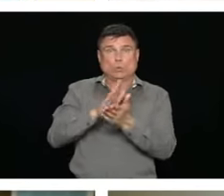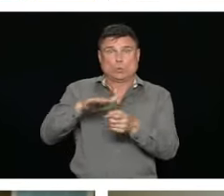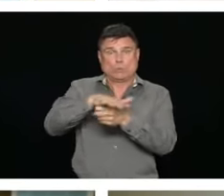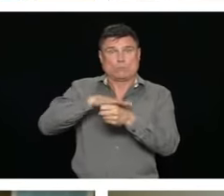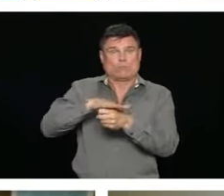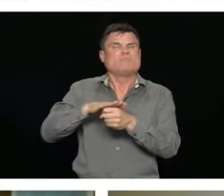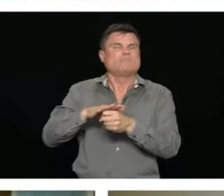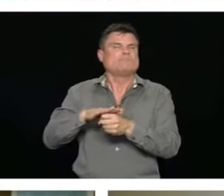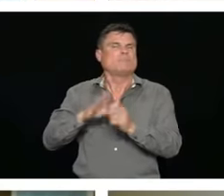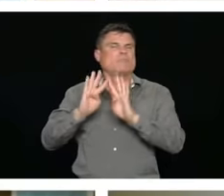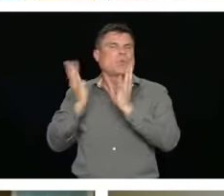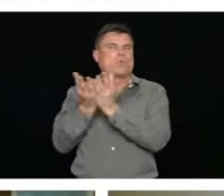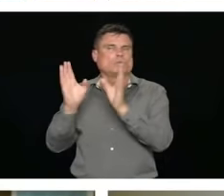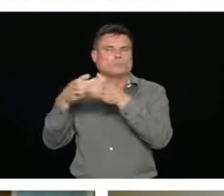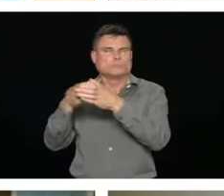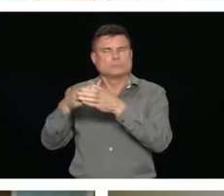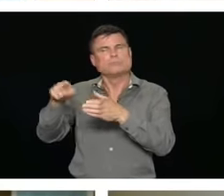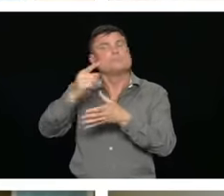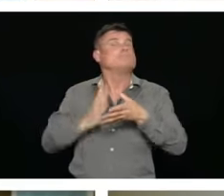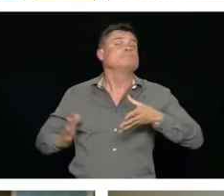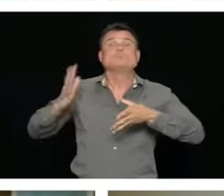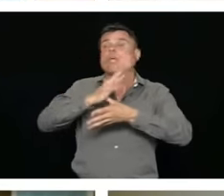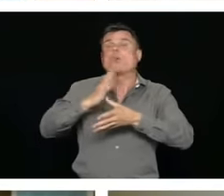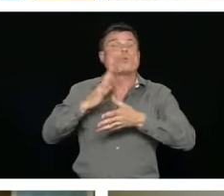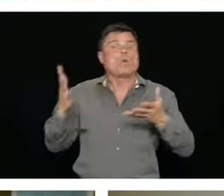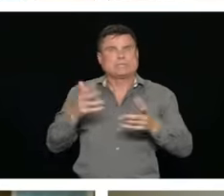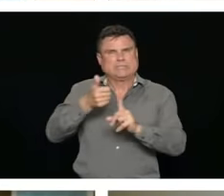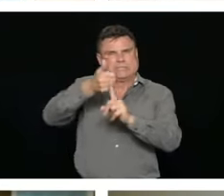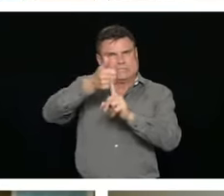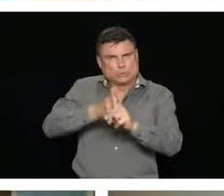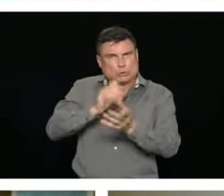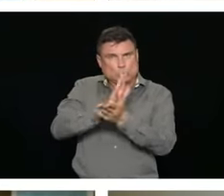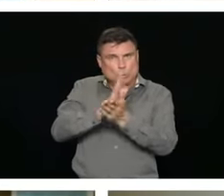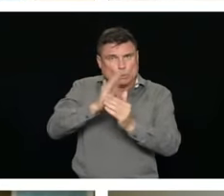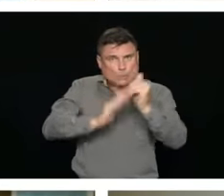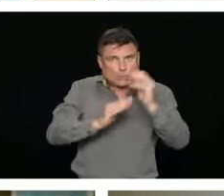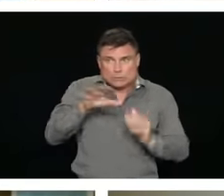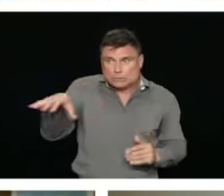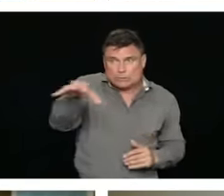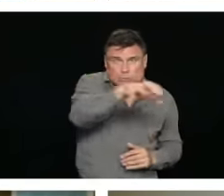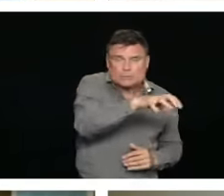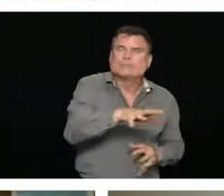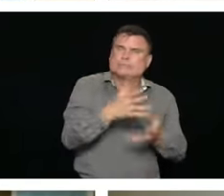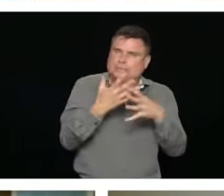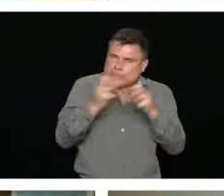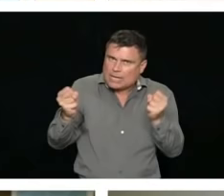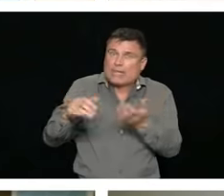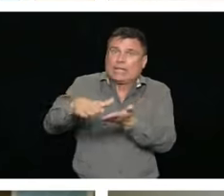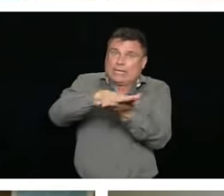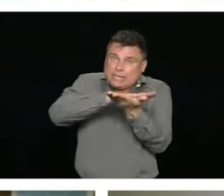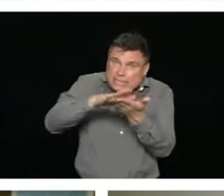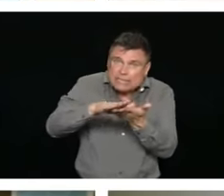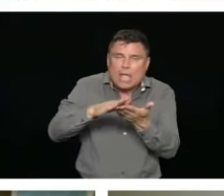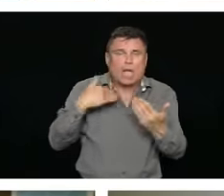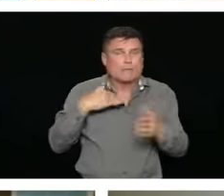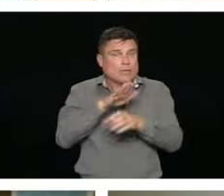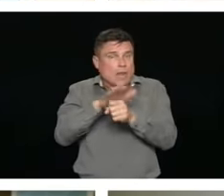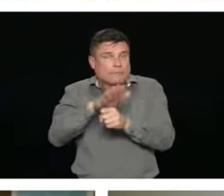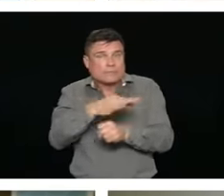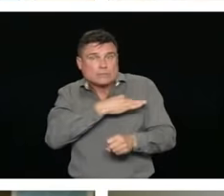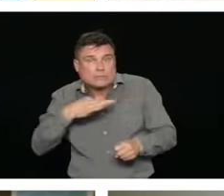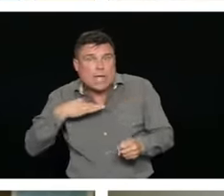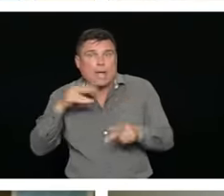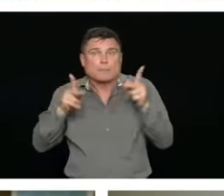all of our resources to having those buildings be clean. I also keep hearing folks talk about schools being germ